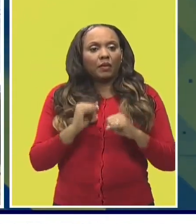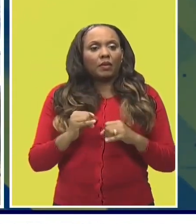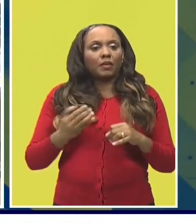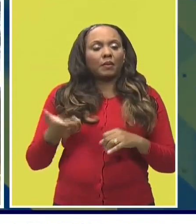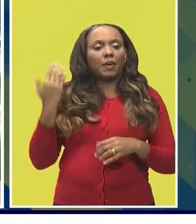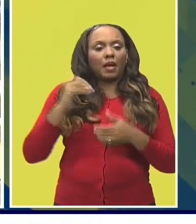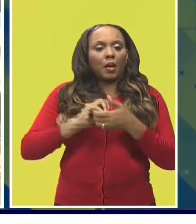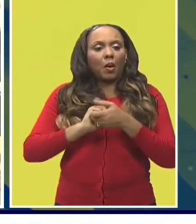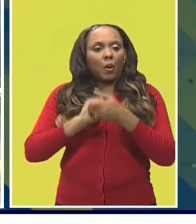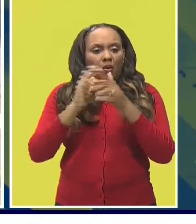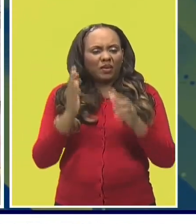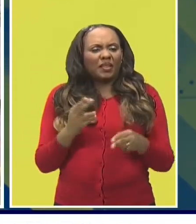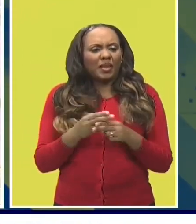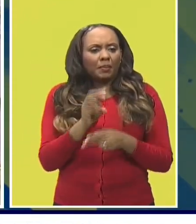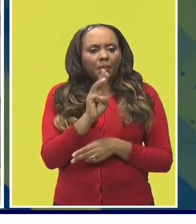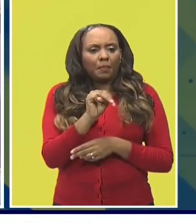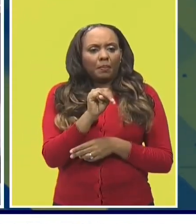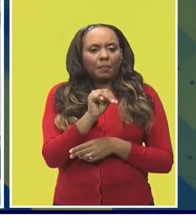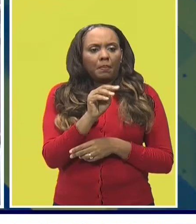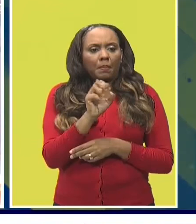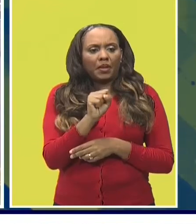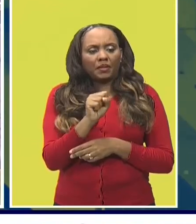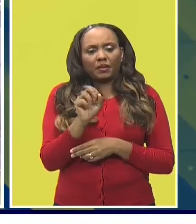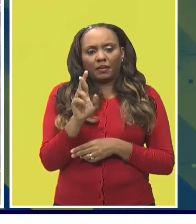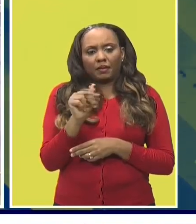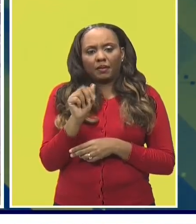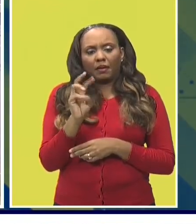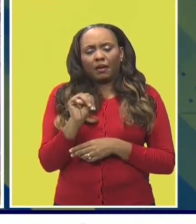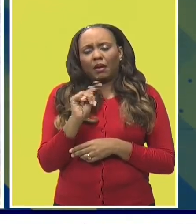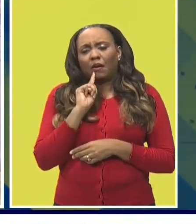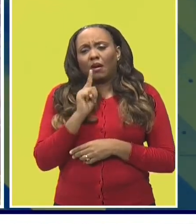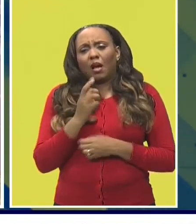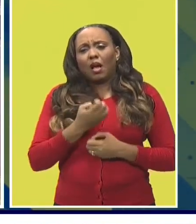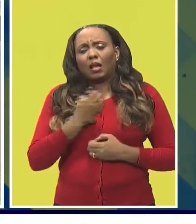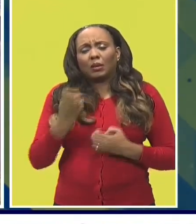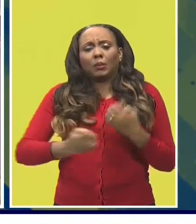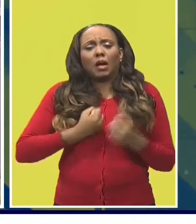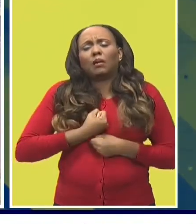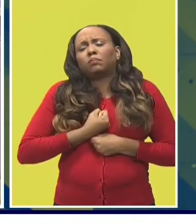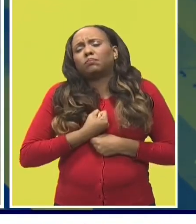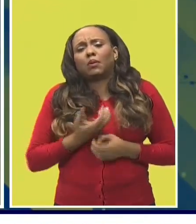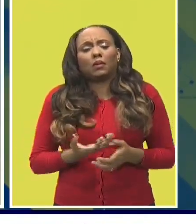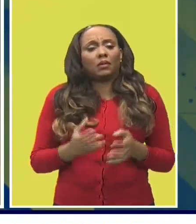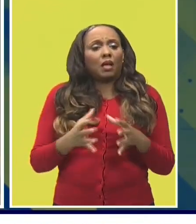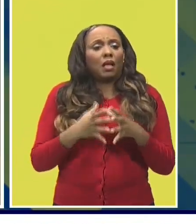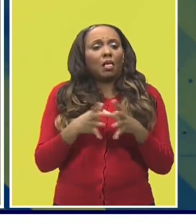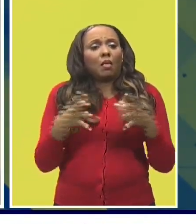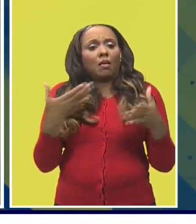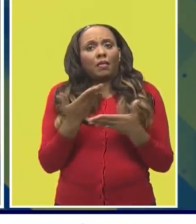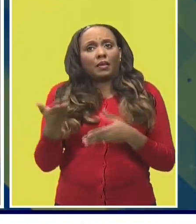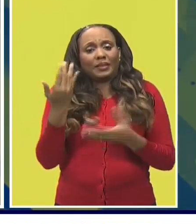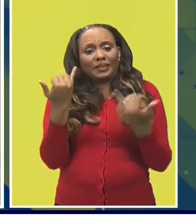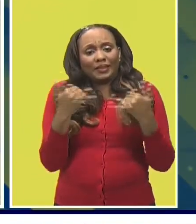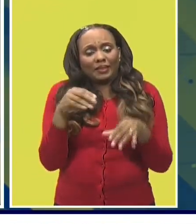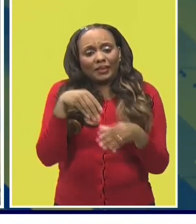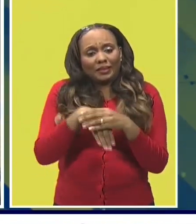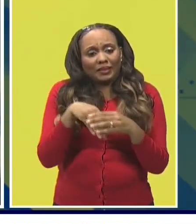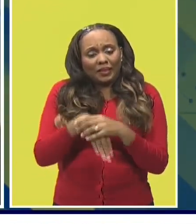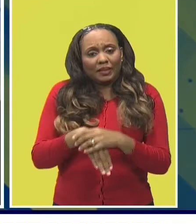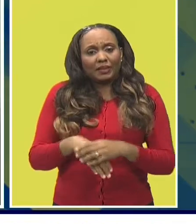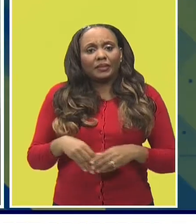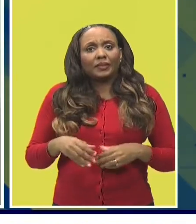known as Miss Ram, was very emotional as she said she still had several items inside.